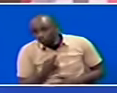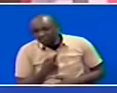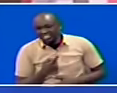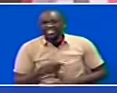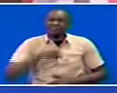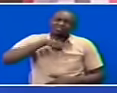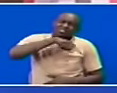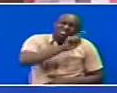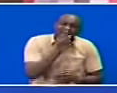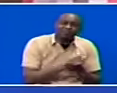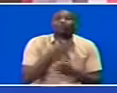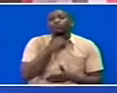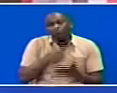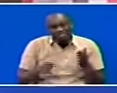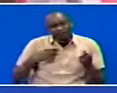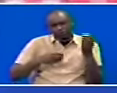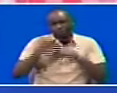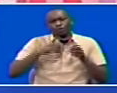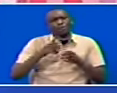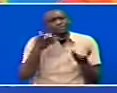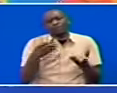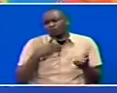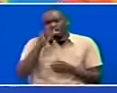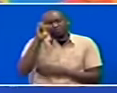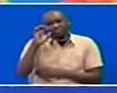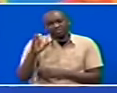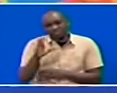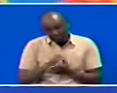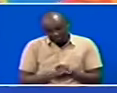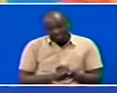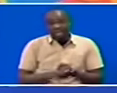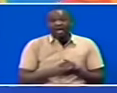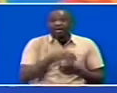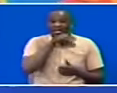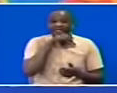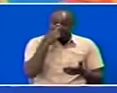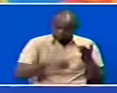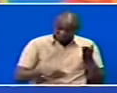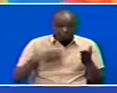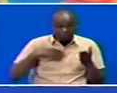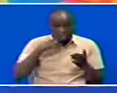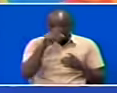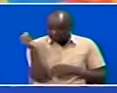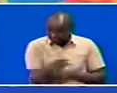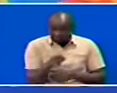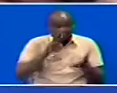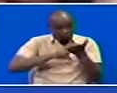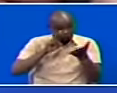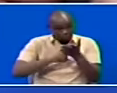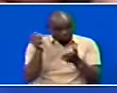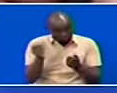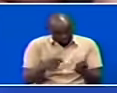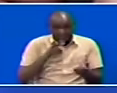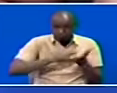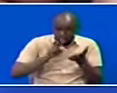Kwani yeye alitaka kuwa procurement officer ya IBC? Raila urged supporters to take advantage of the 1 month massive voter registration exercise